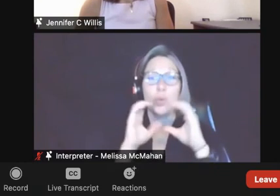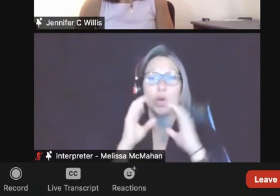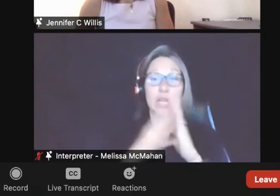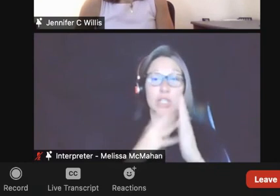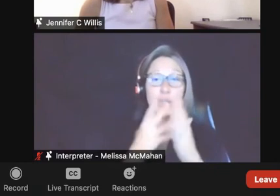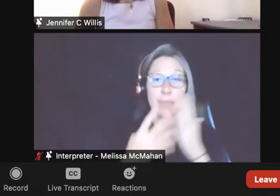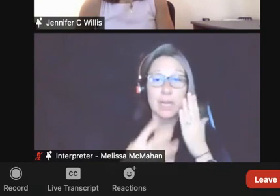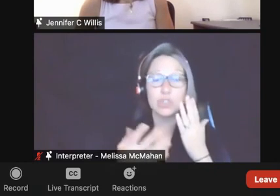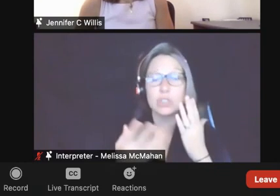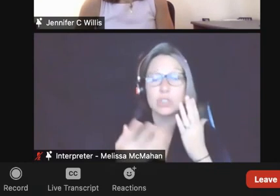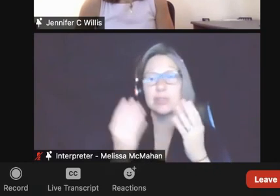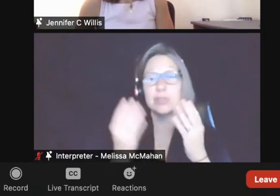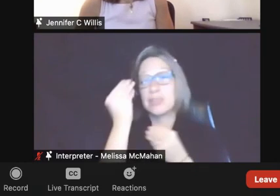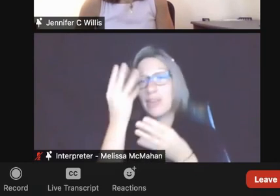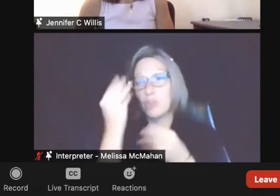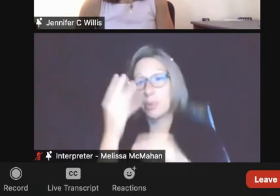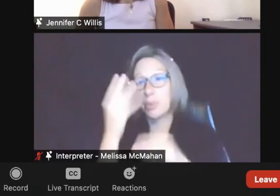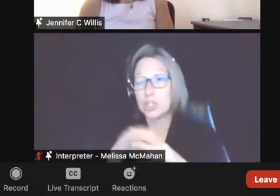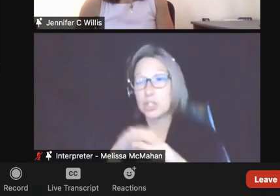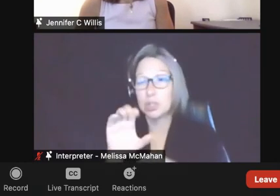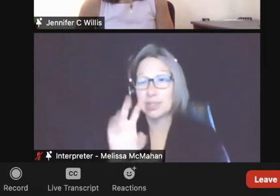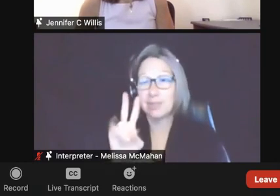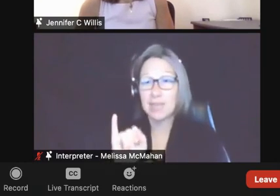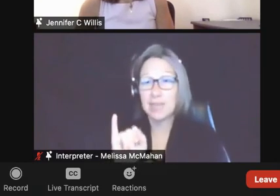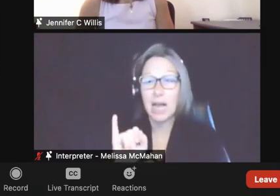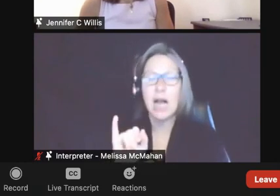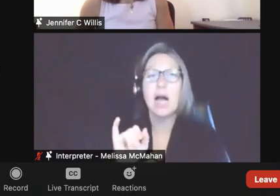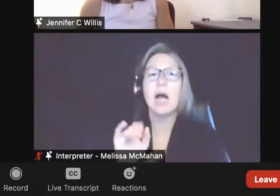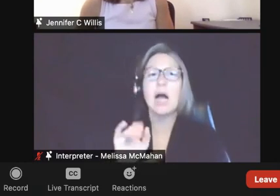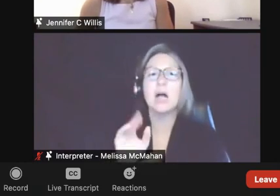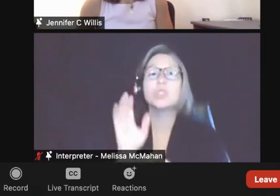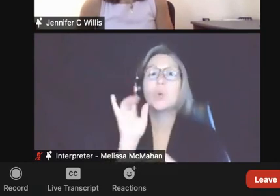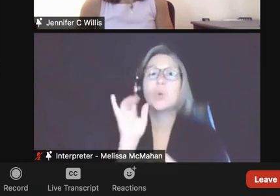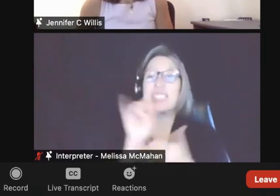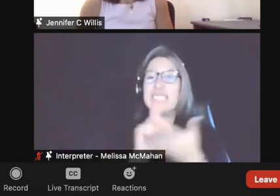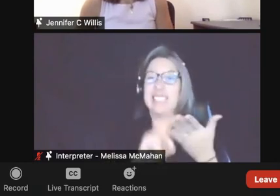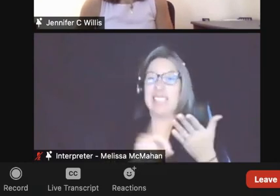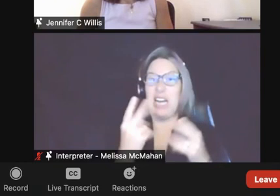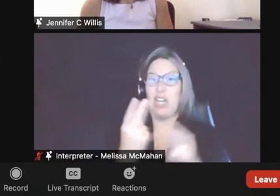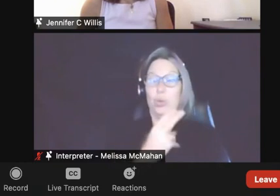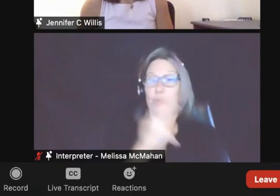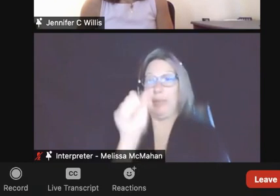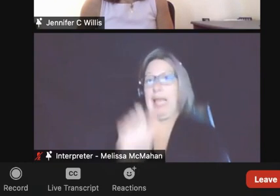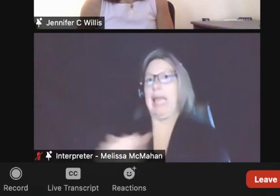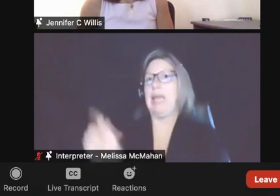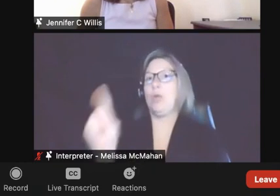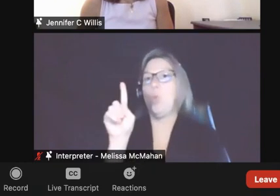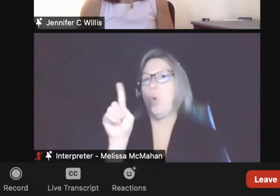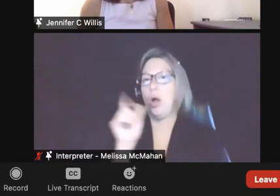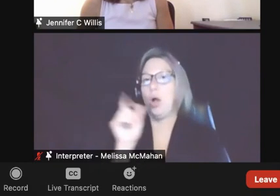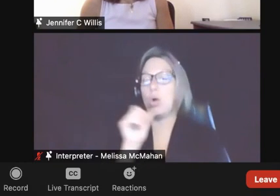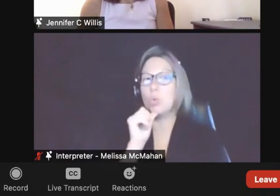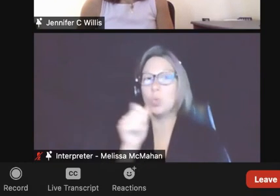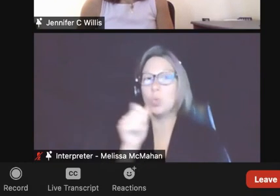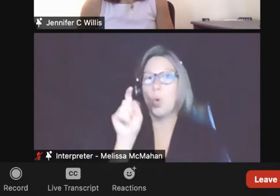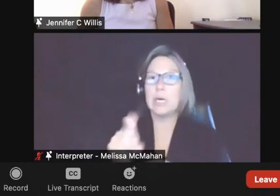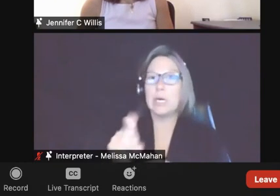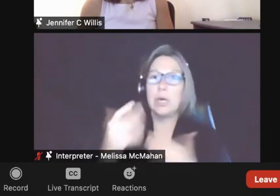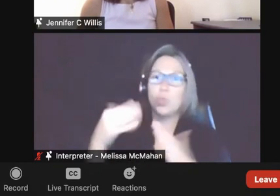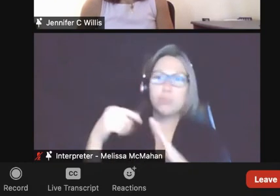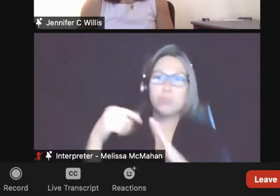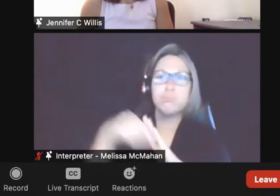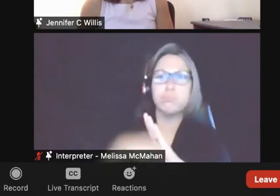CVI. And then, so it's designed to be used by anybody. You don't necessarily need extensive